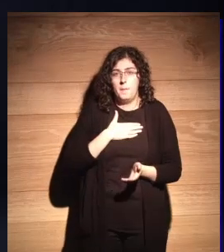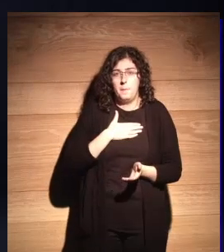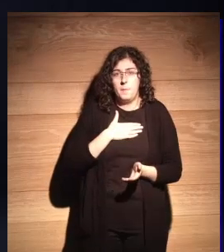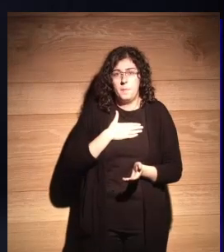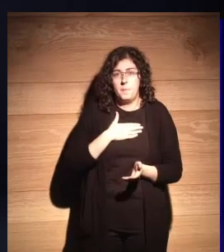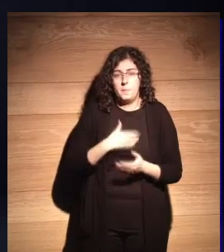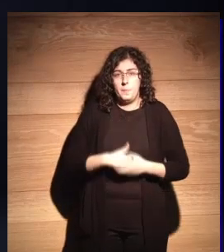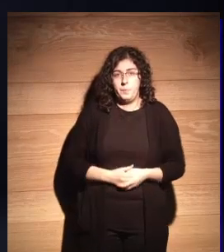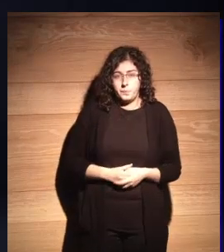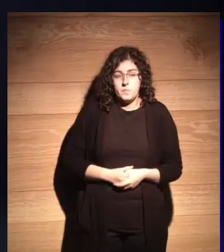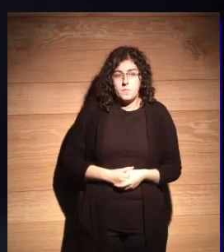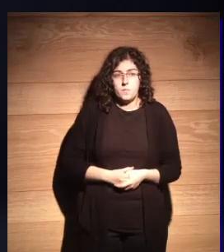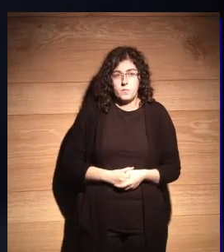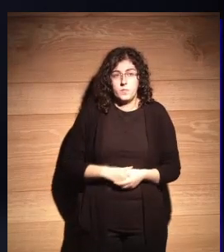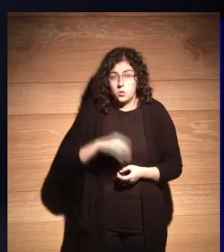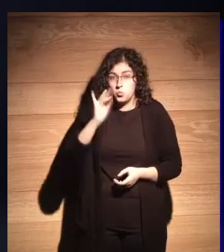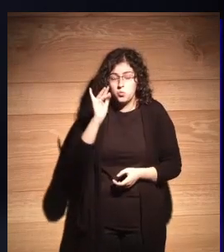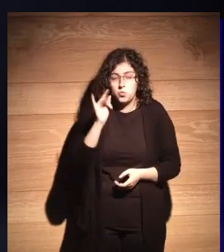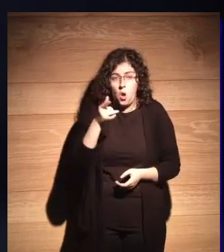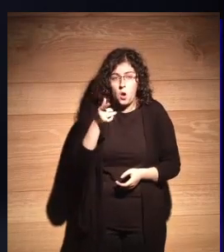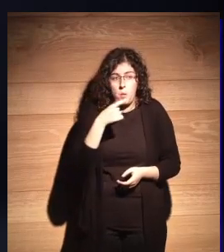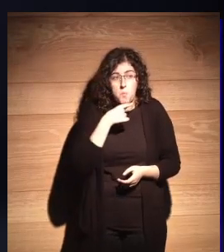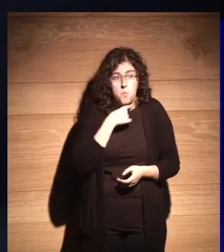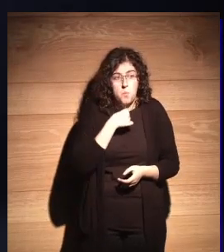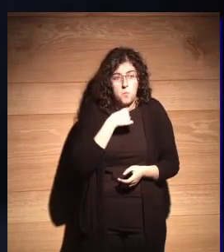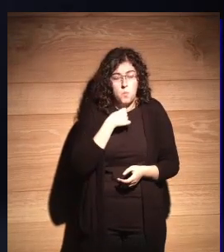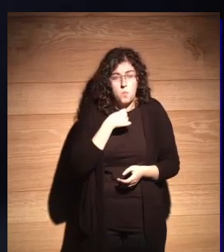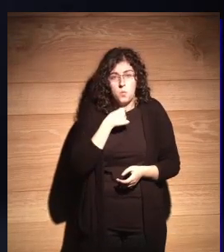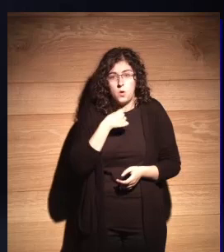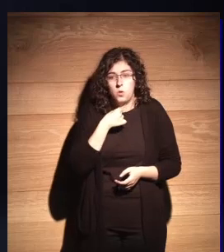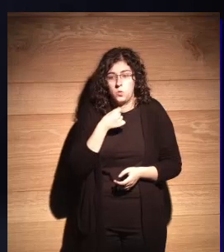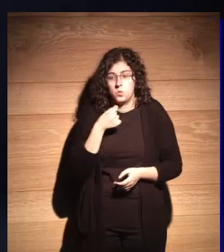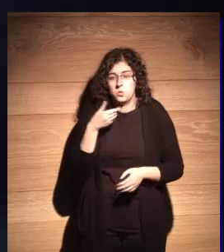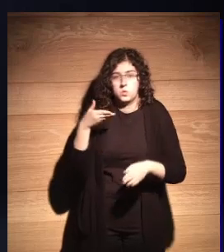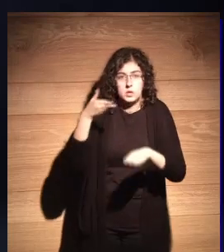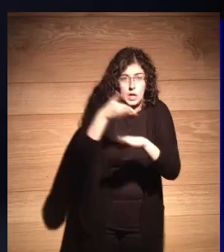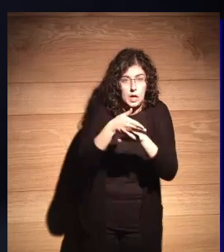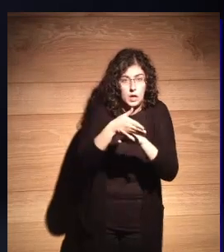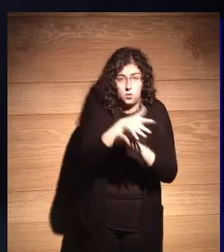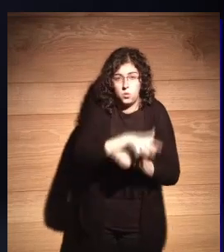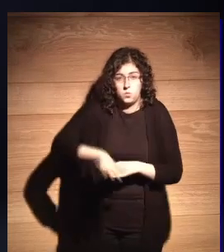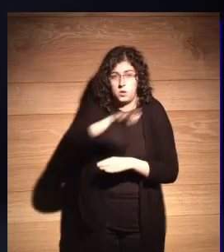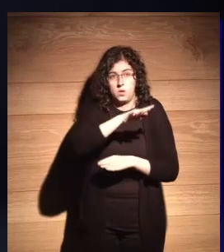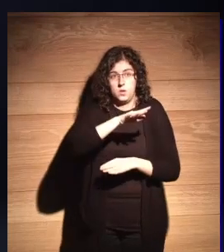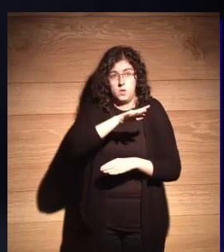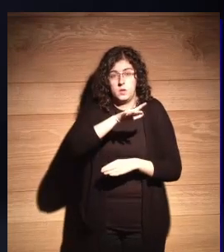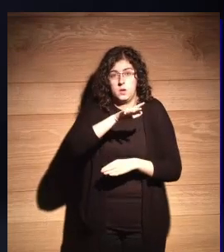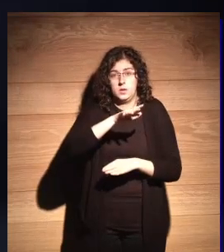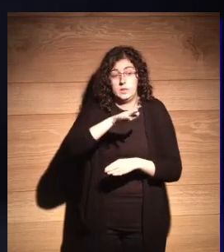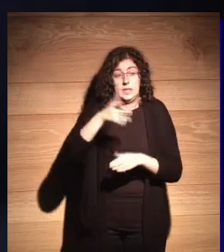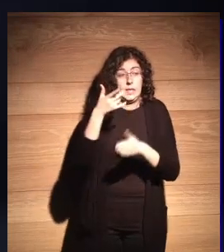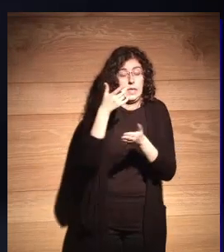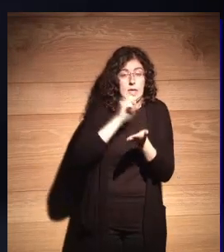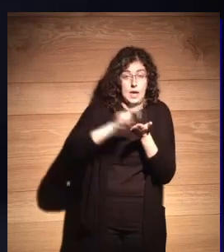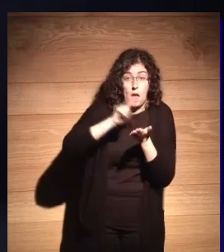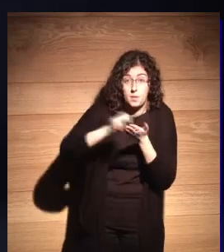want to be able to go to a place like Havana and just wander the streets and just